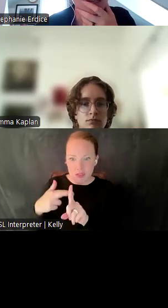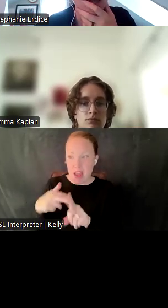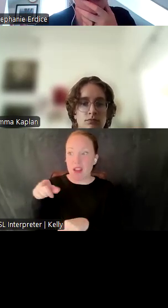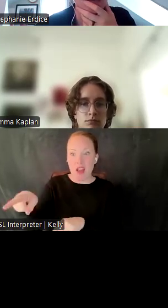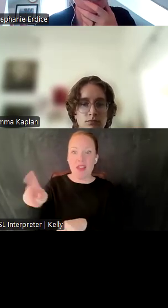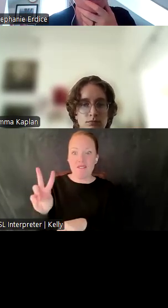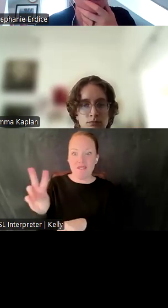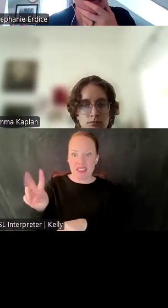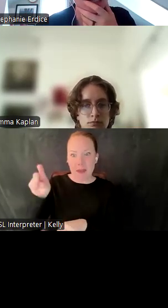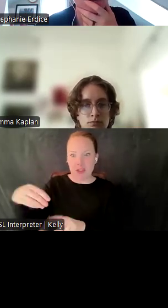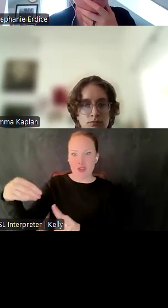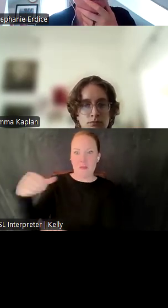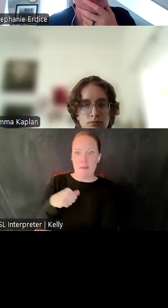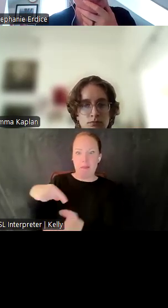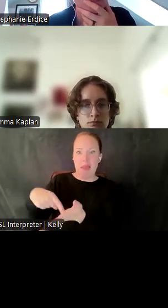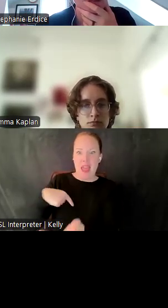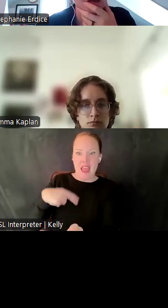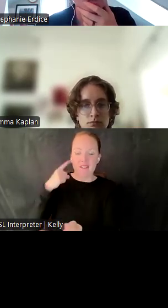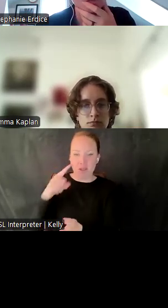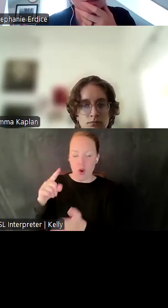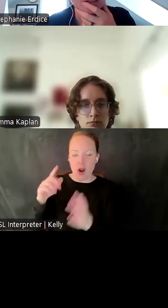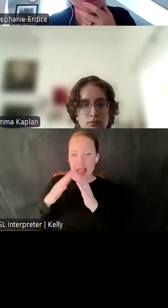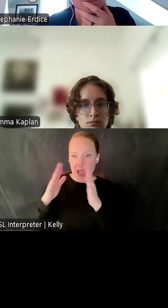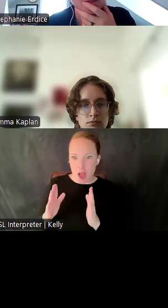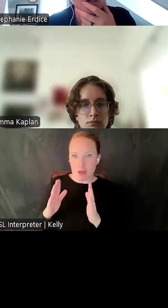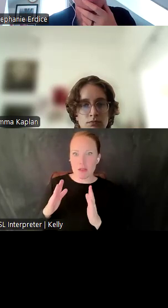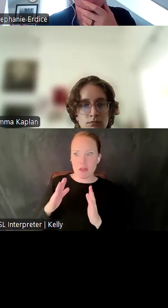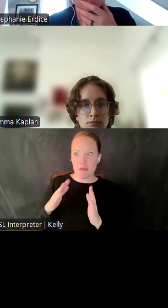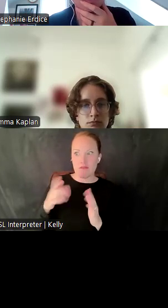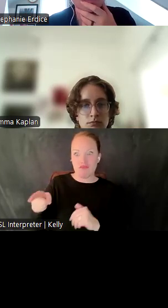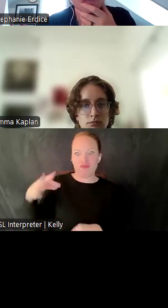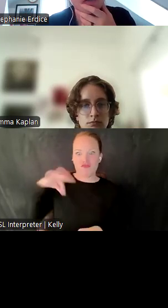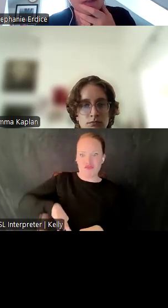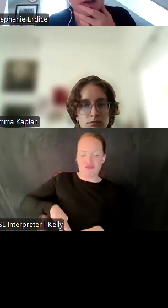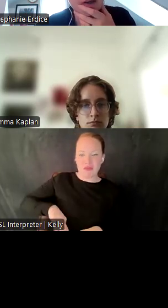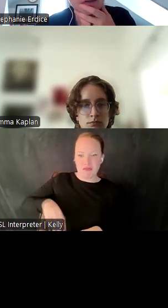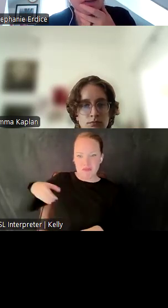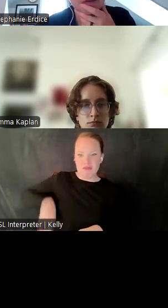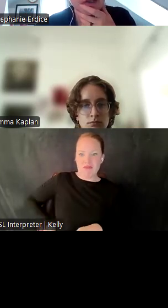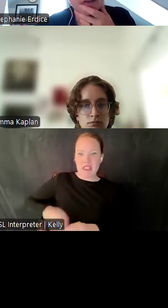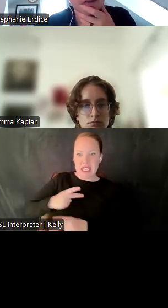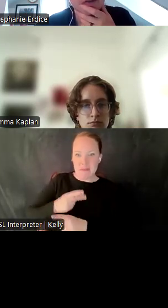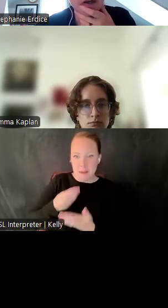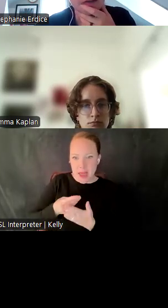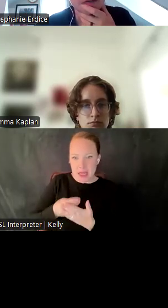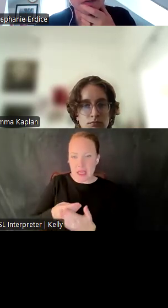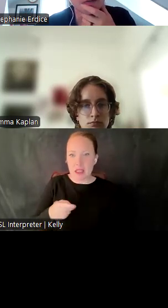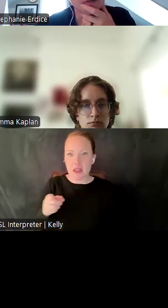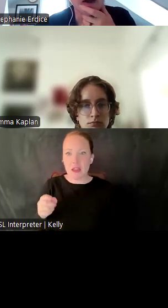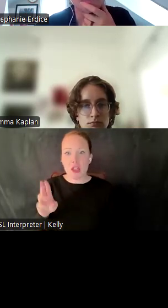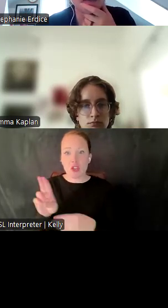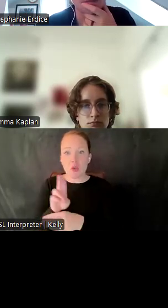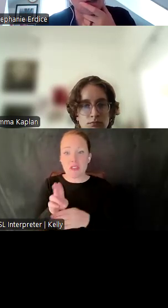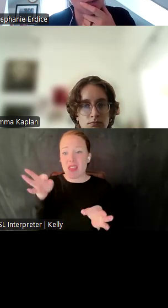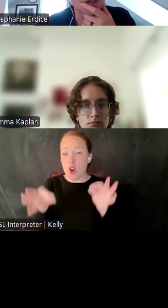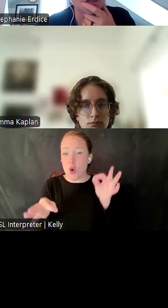for, and they keep the money. Absolutely. Using the court system. Oh, Sylvia,